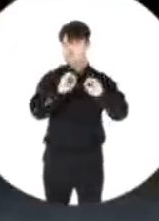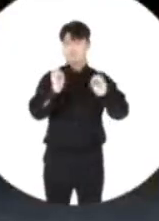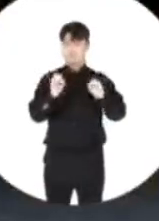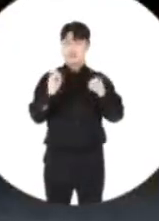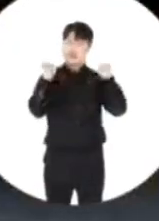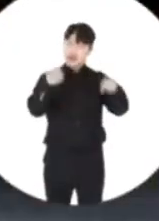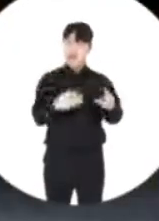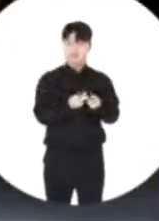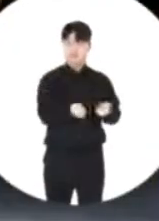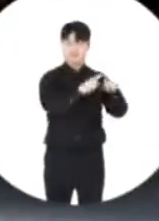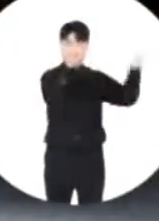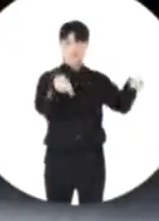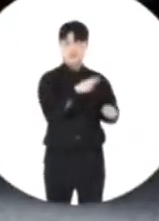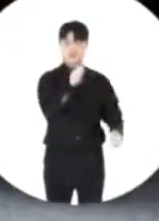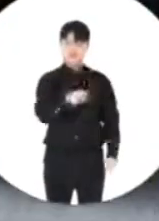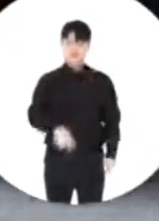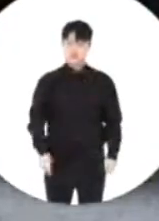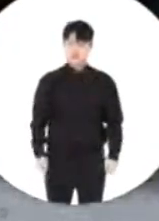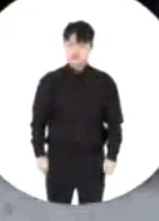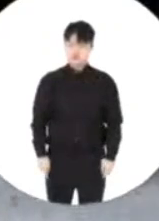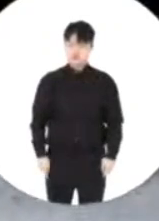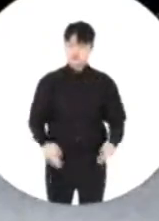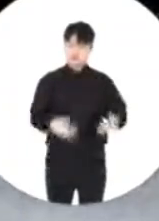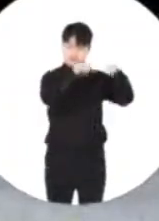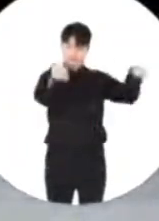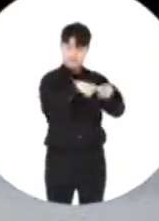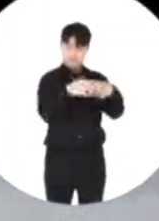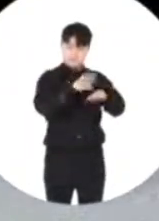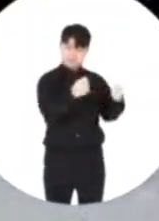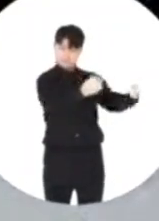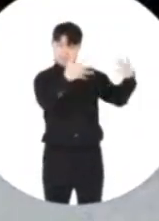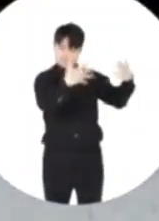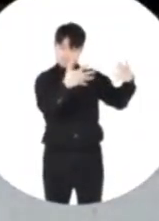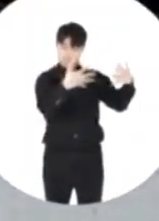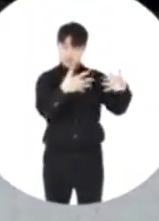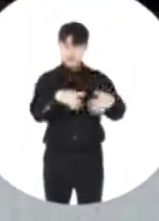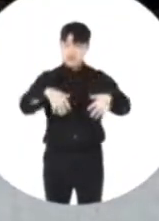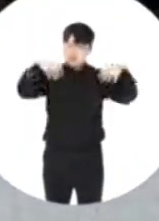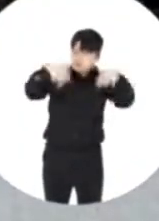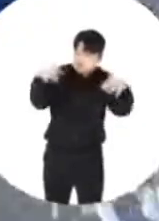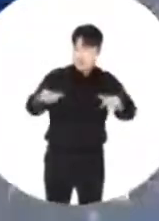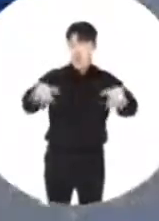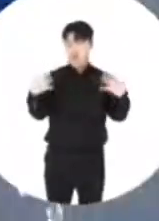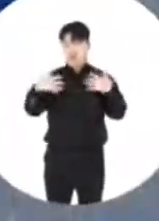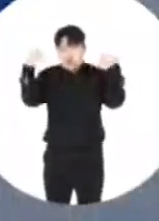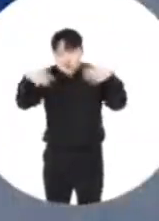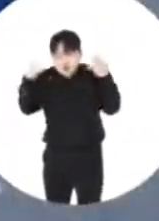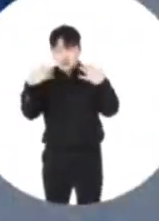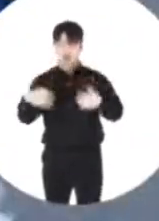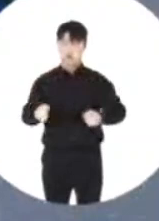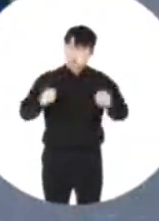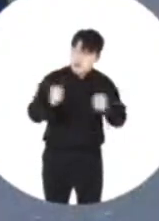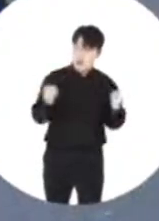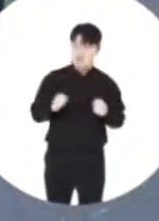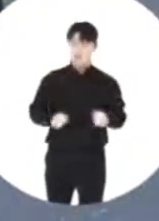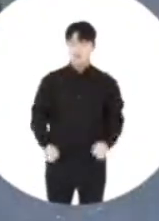covered. With uncompromised QLED picture quality and increased durability to battle nature's elements, rain,